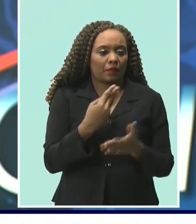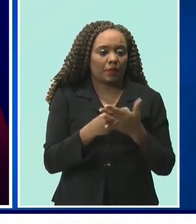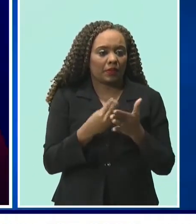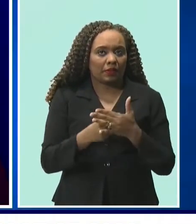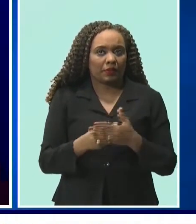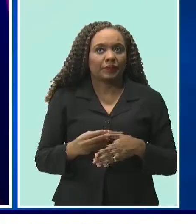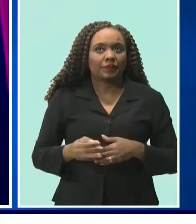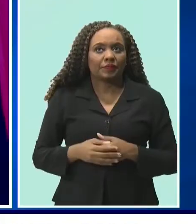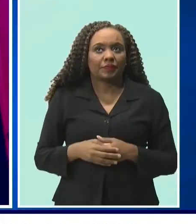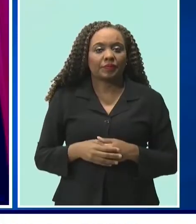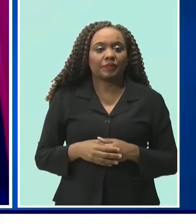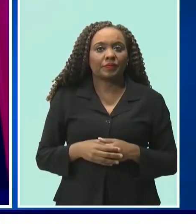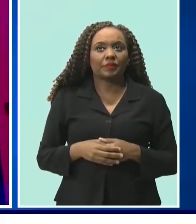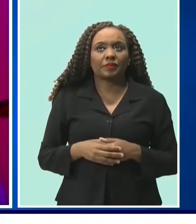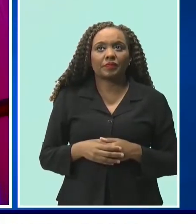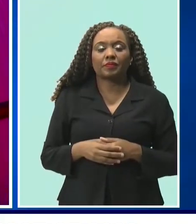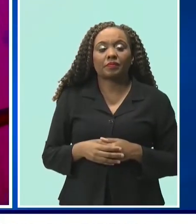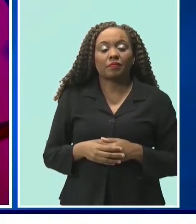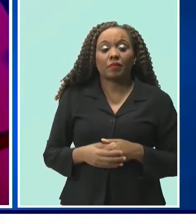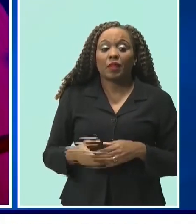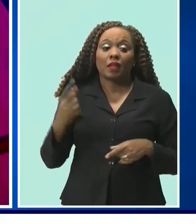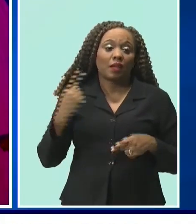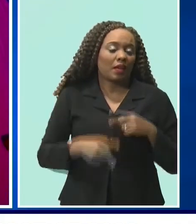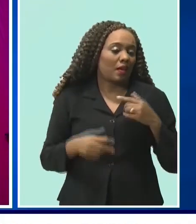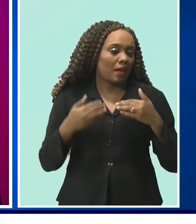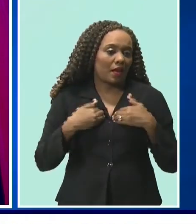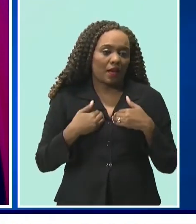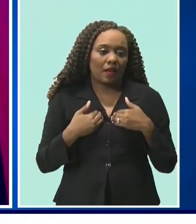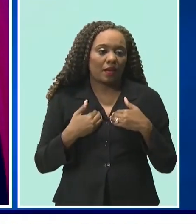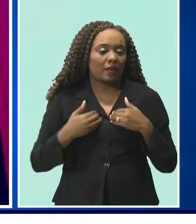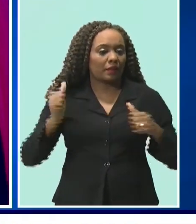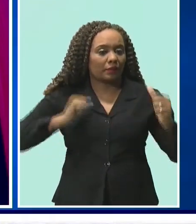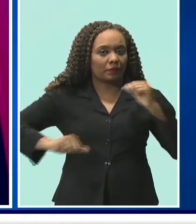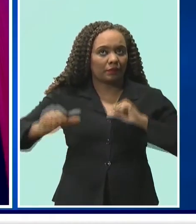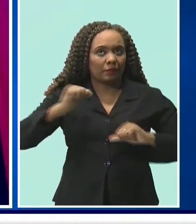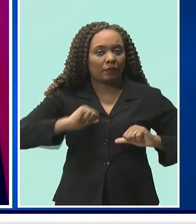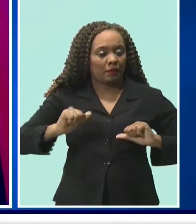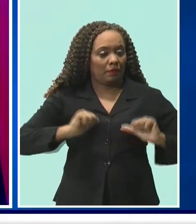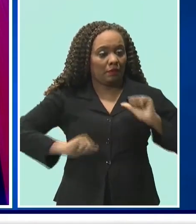We can't do the show, so we are doing